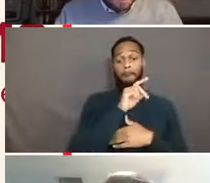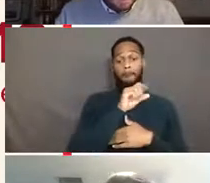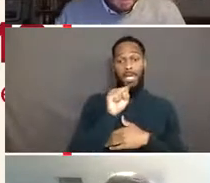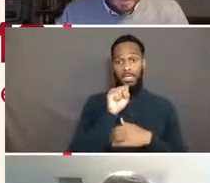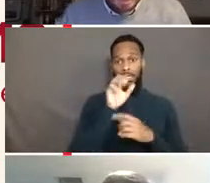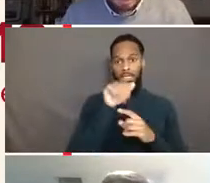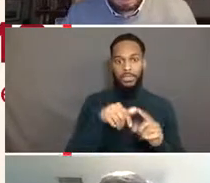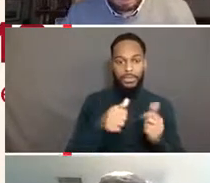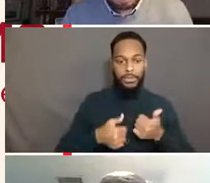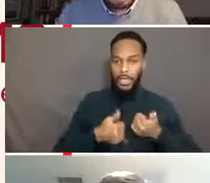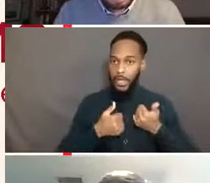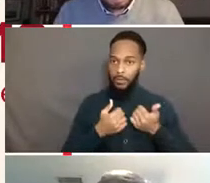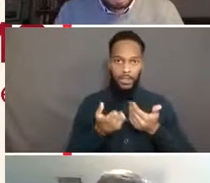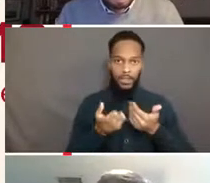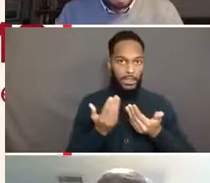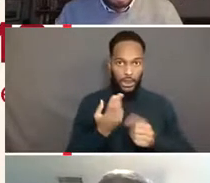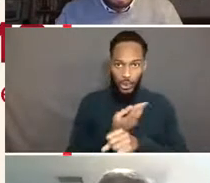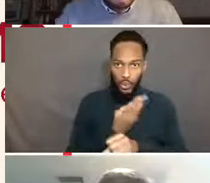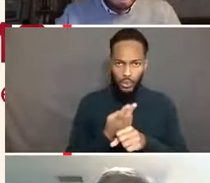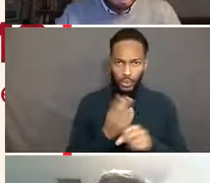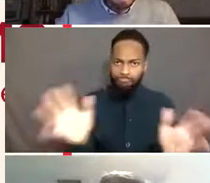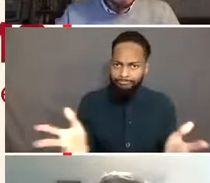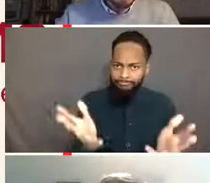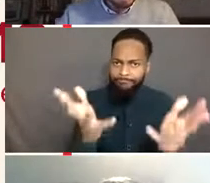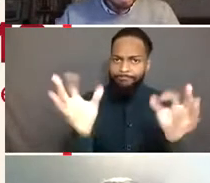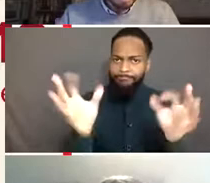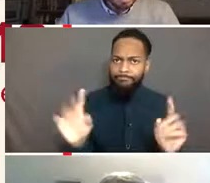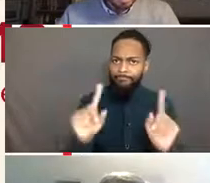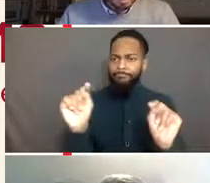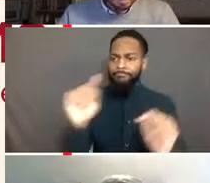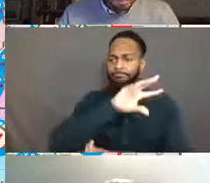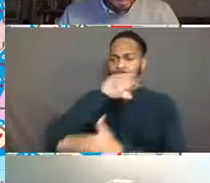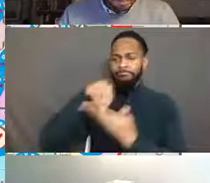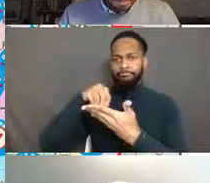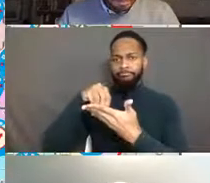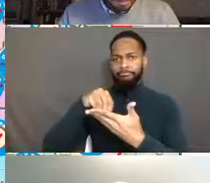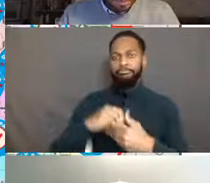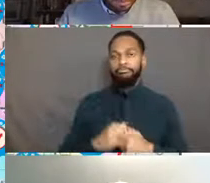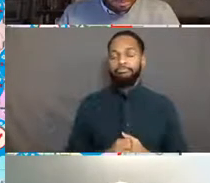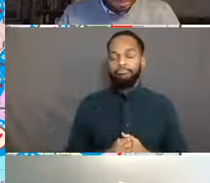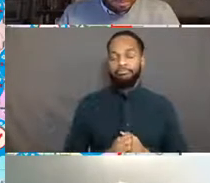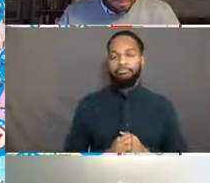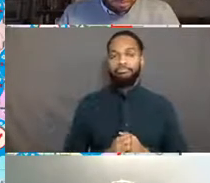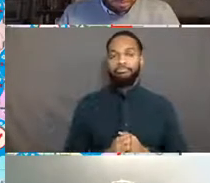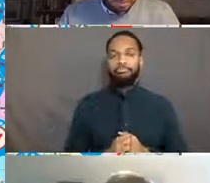we encourage you. Thank you so much. And if you can go to the next slide.